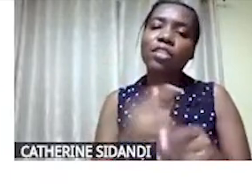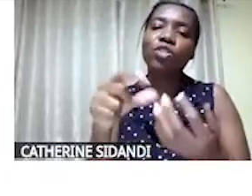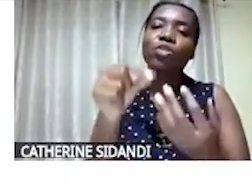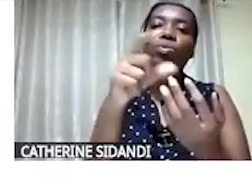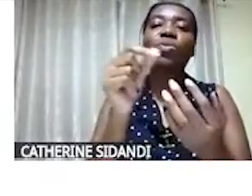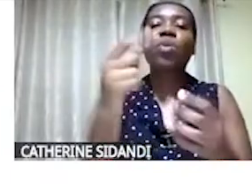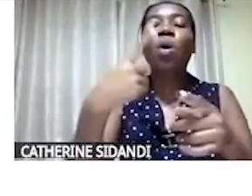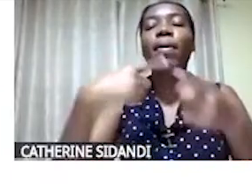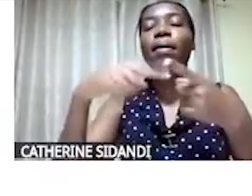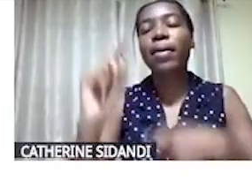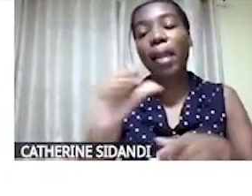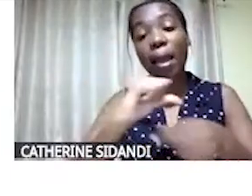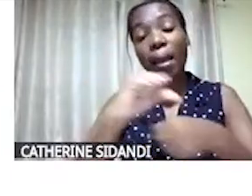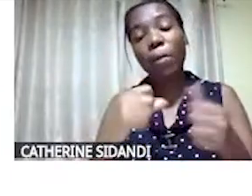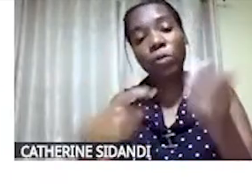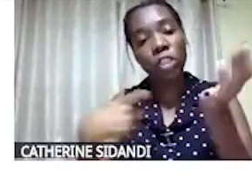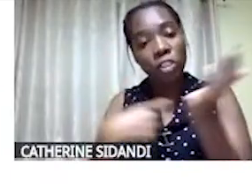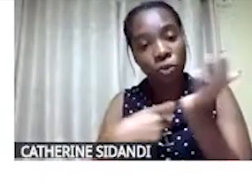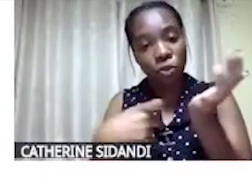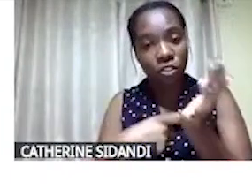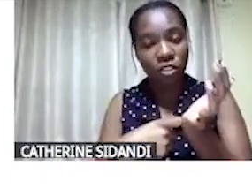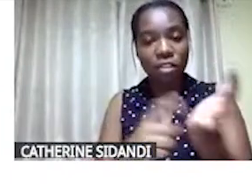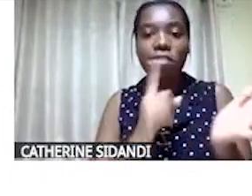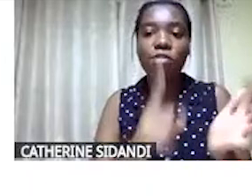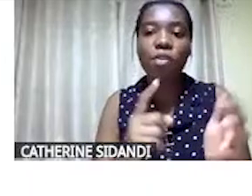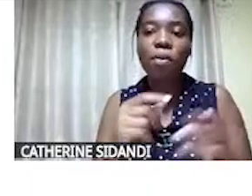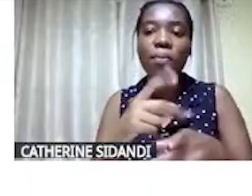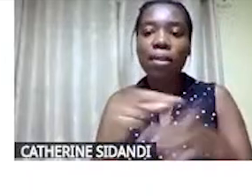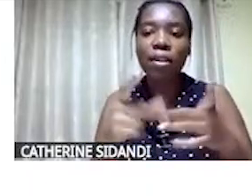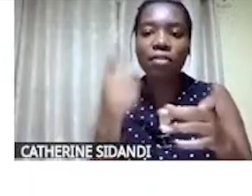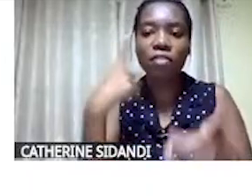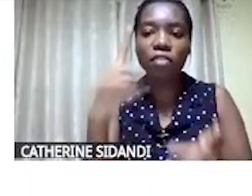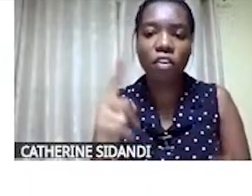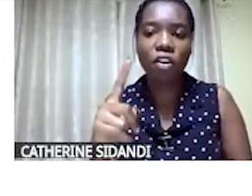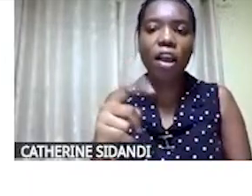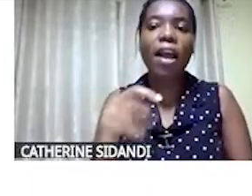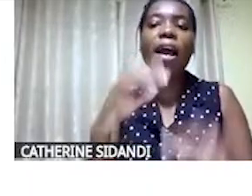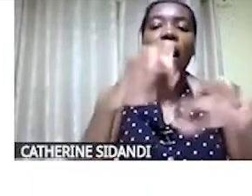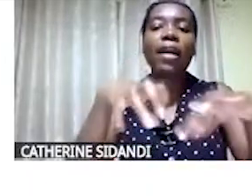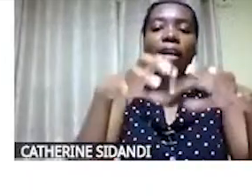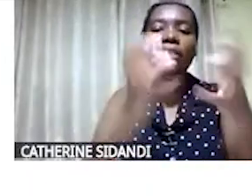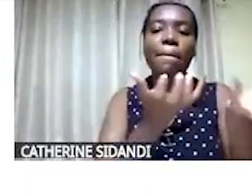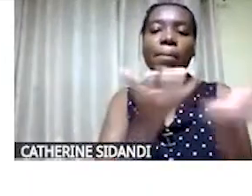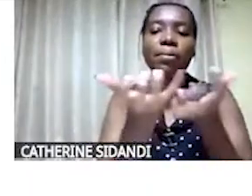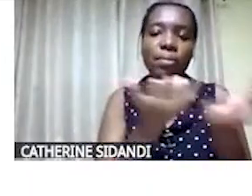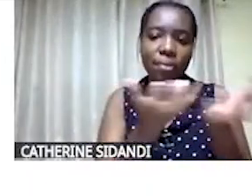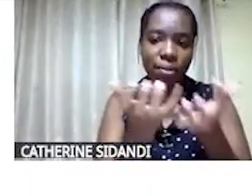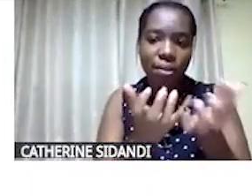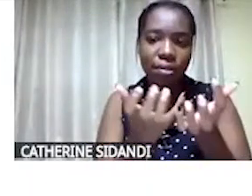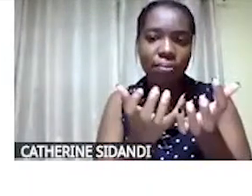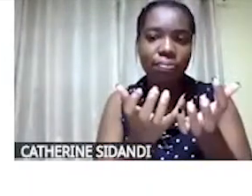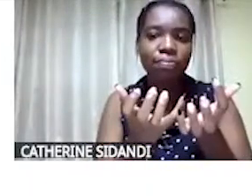technology. So they said in agribusiness as a sector, there's so much we could do,